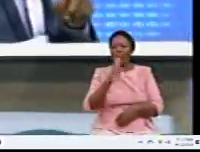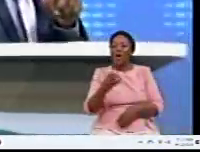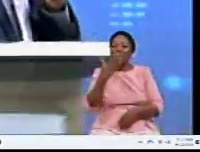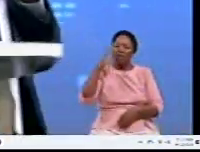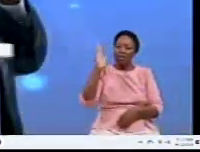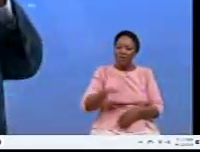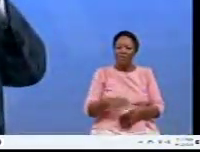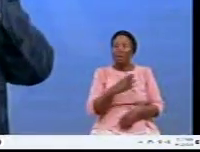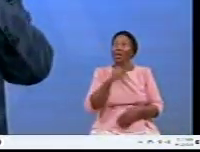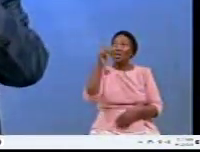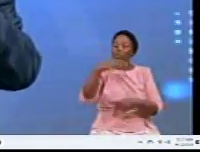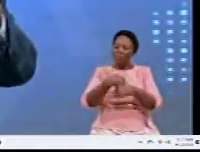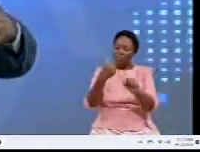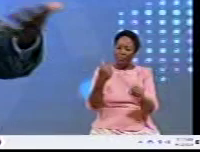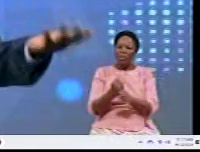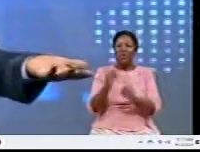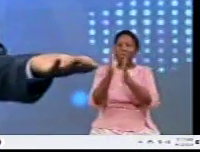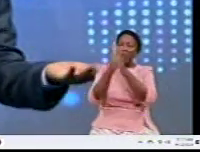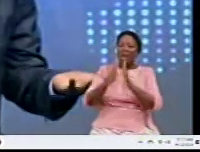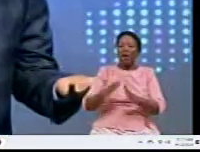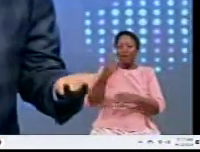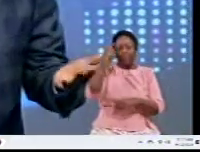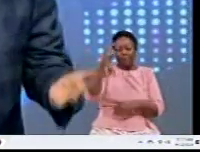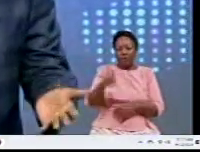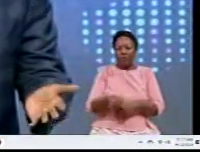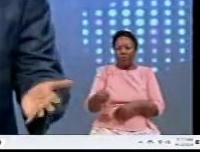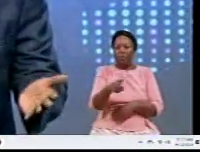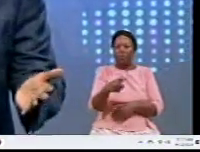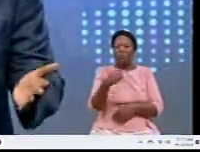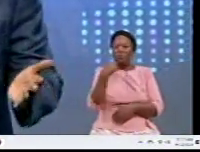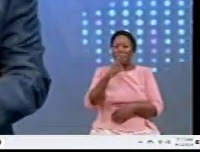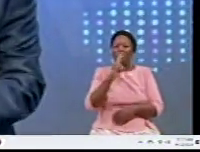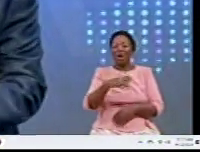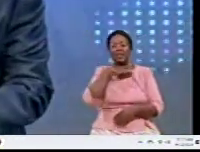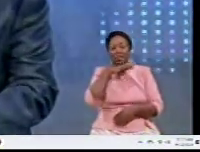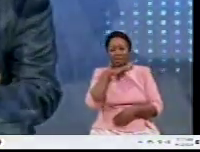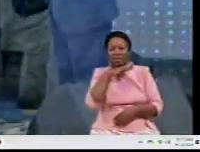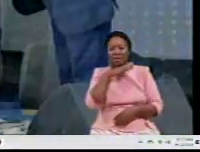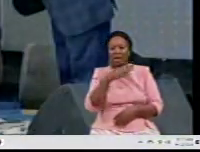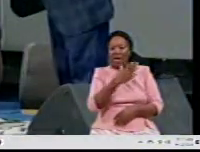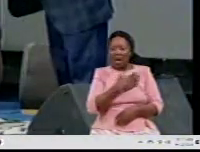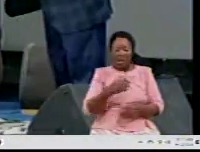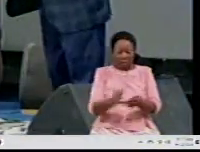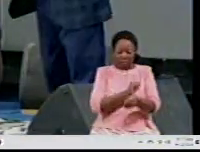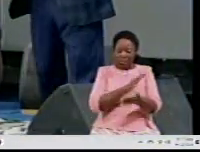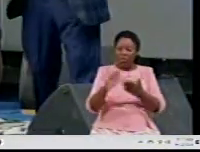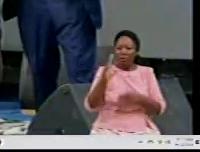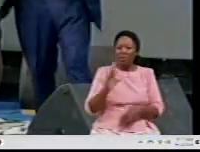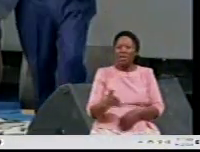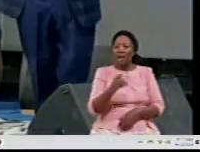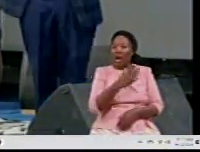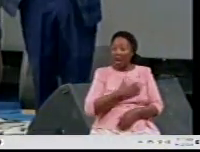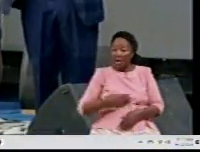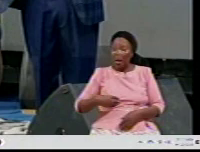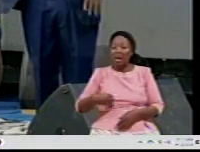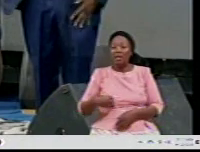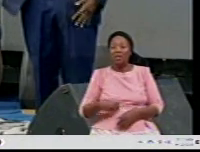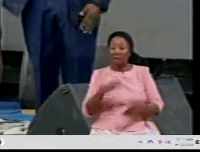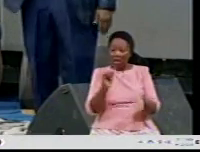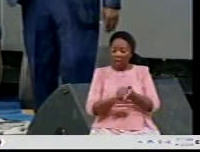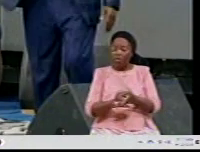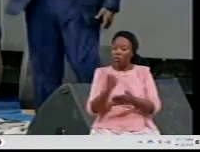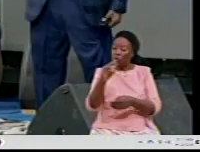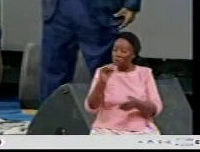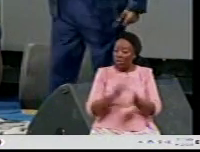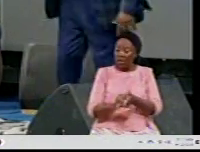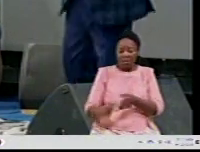He made intercession for those who are defiled and destroyed and damned, so that their